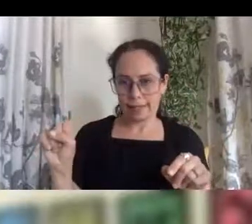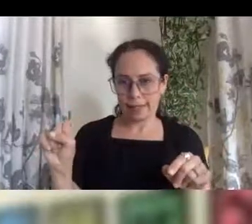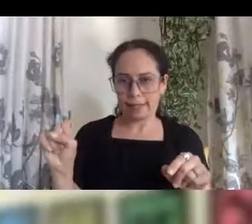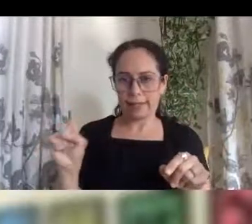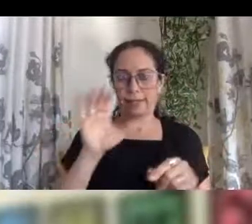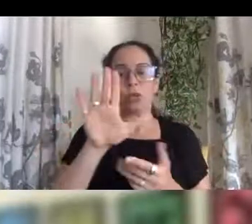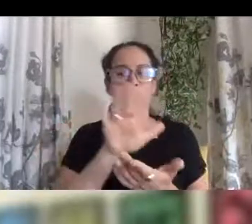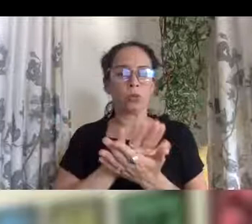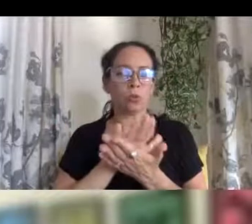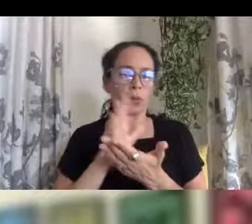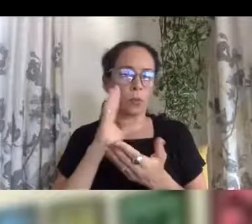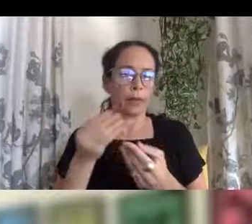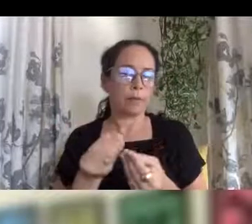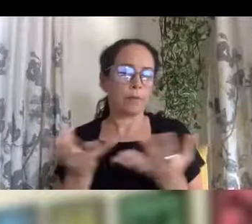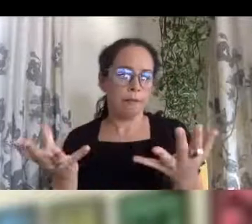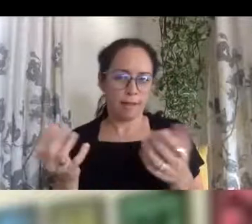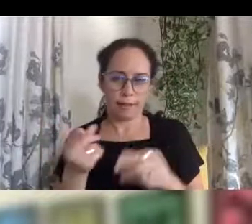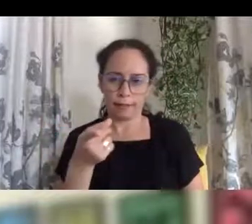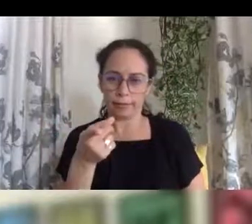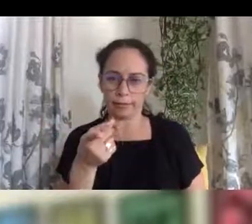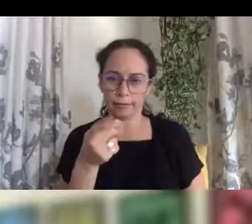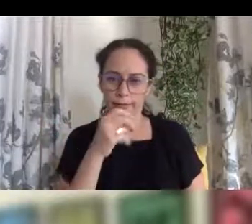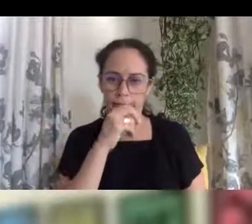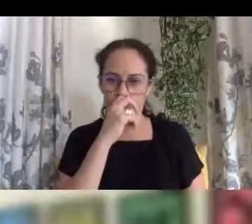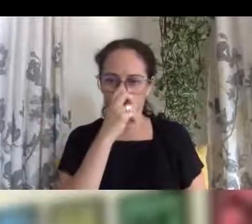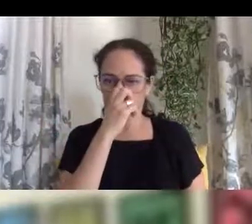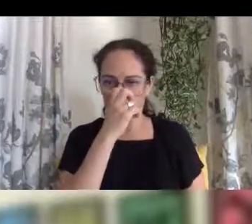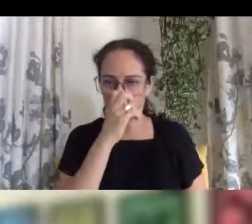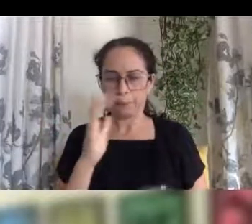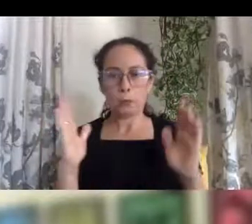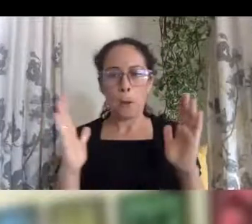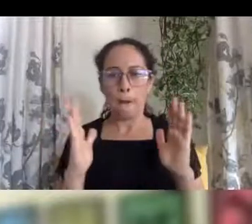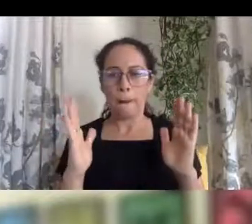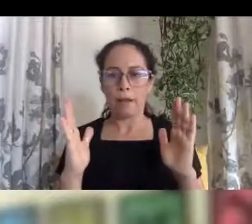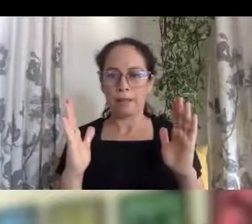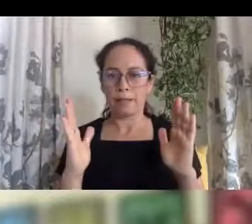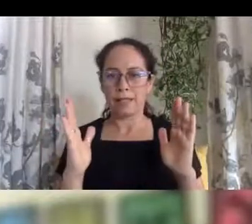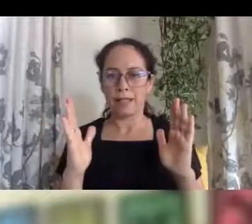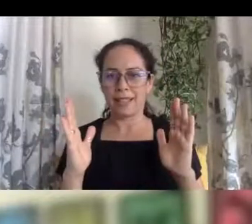your school. And I can show you one here. It's just a very small box like this,